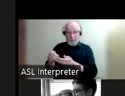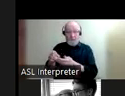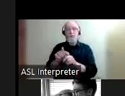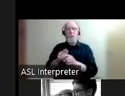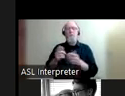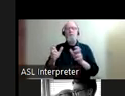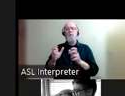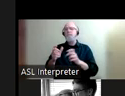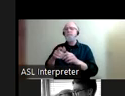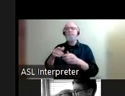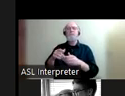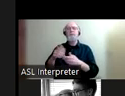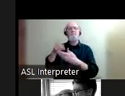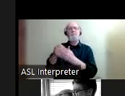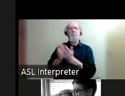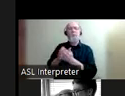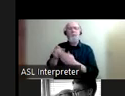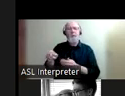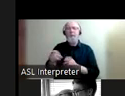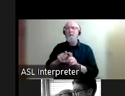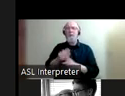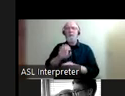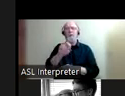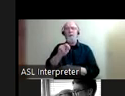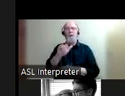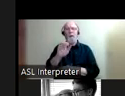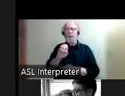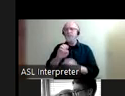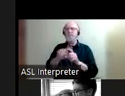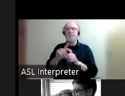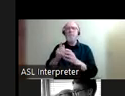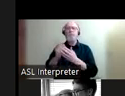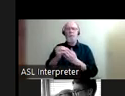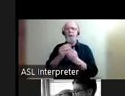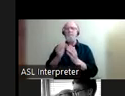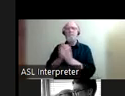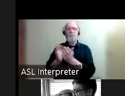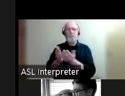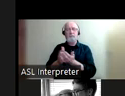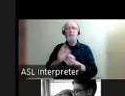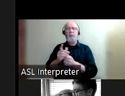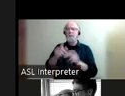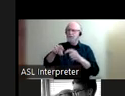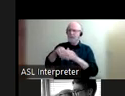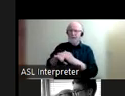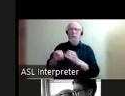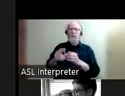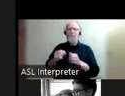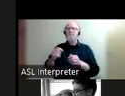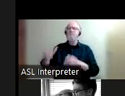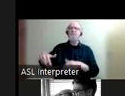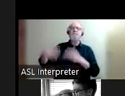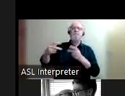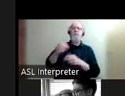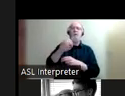and online resources, and programs as well, in person and online. And I'll